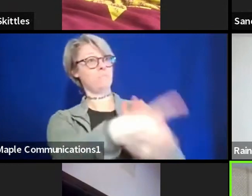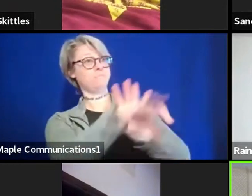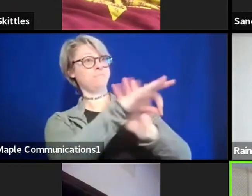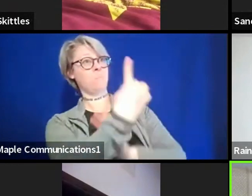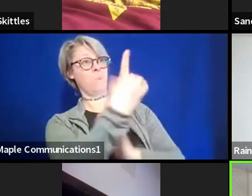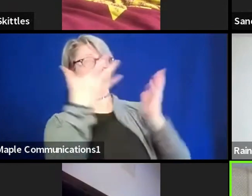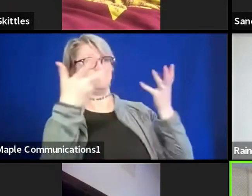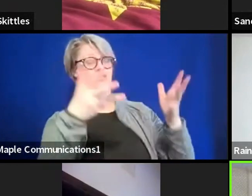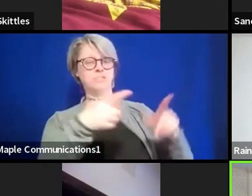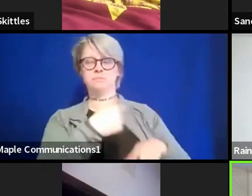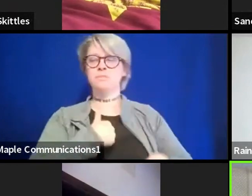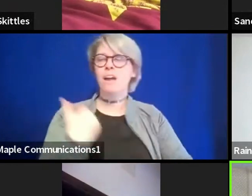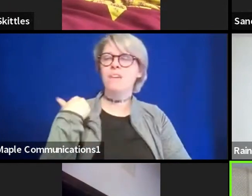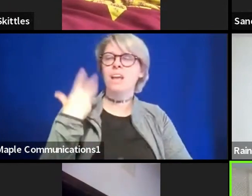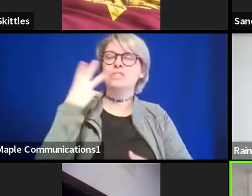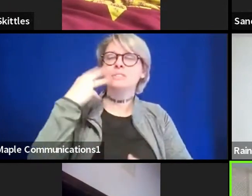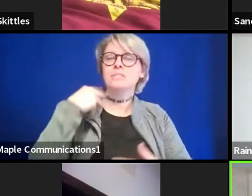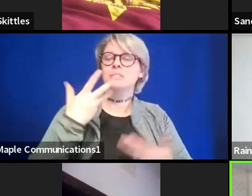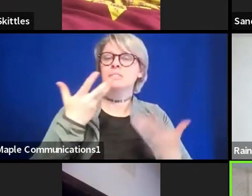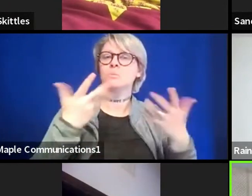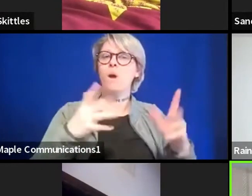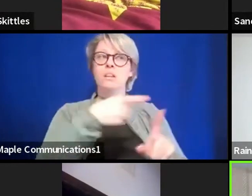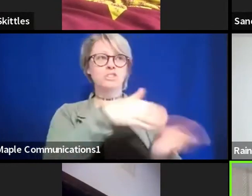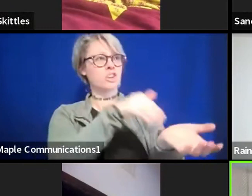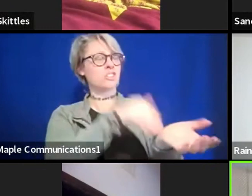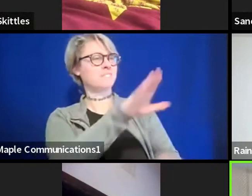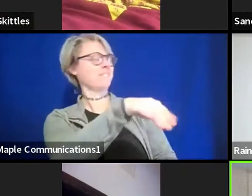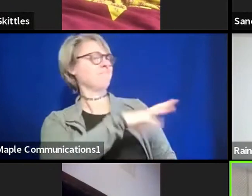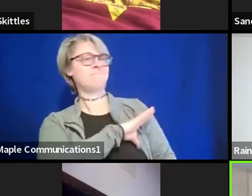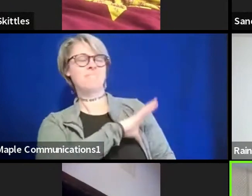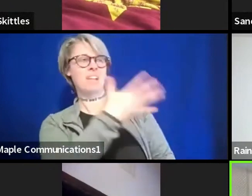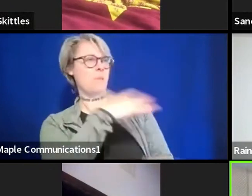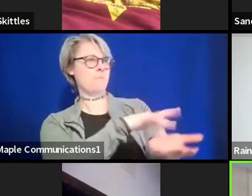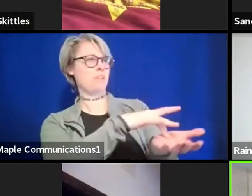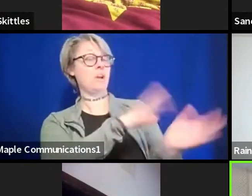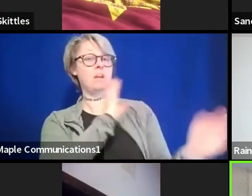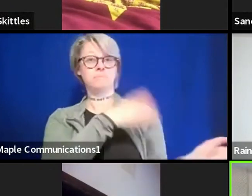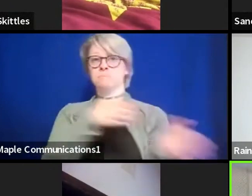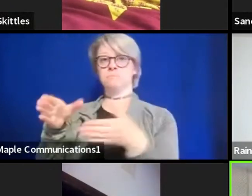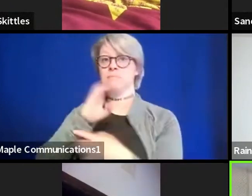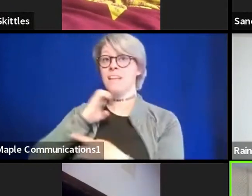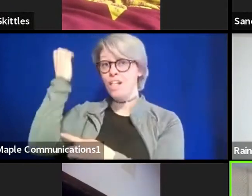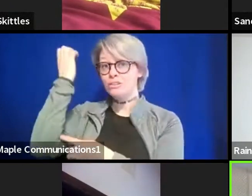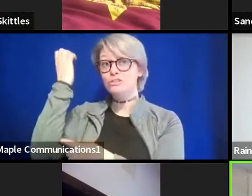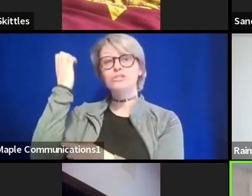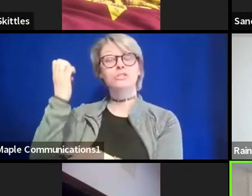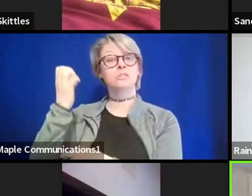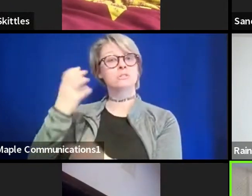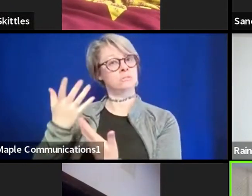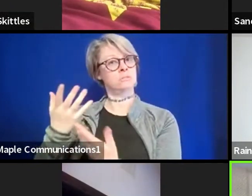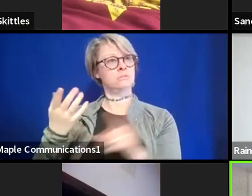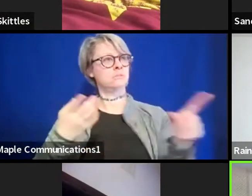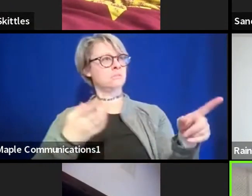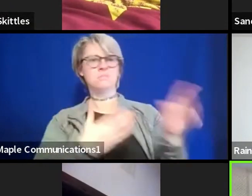I've had doctors myself when I'm like, I'm not taking those pills. Why? Because I'm going to heal our elder. I've had doctors look down on that. Well, that's not going